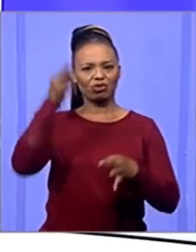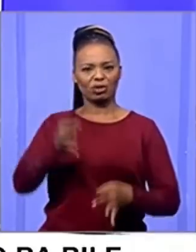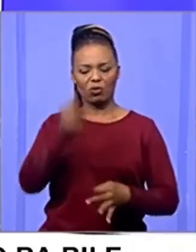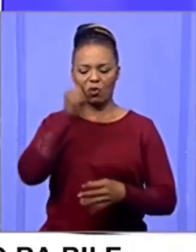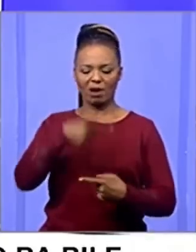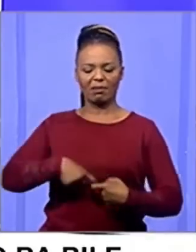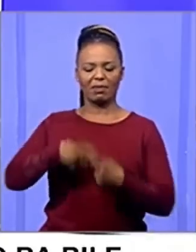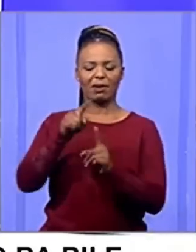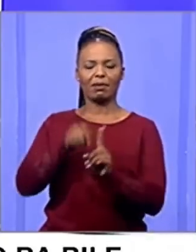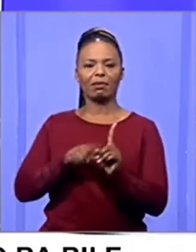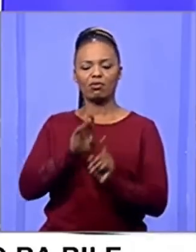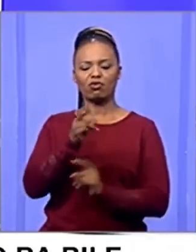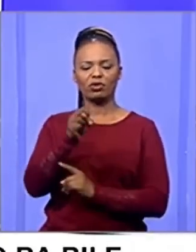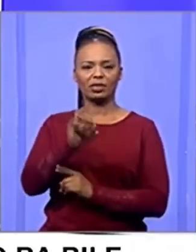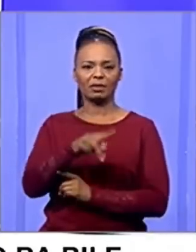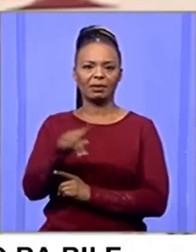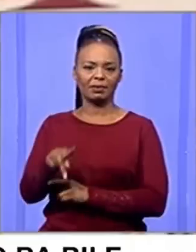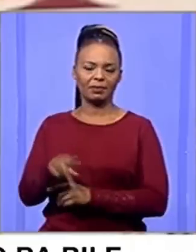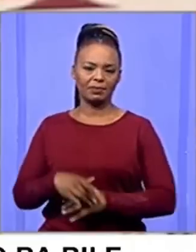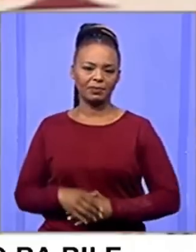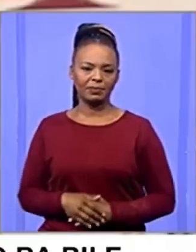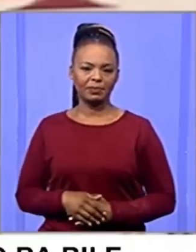Mkhwebane.